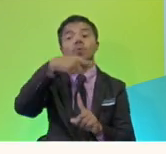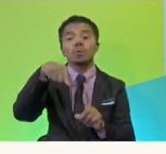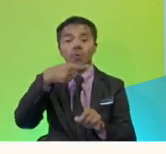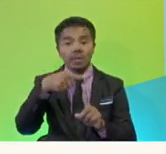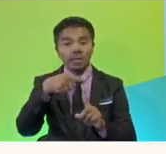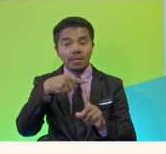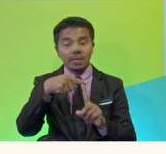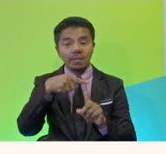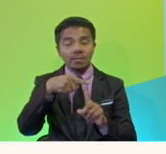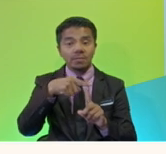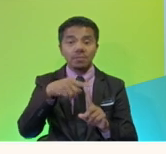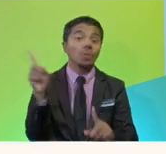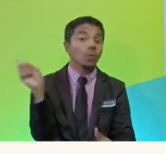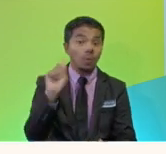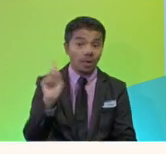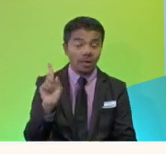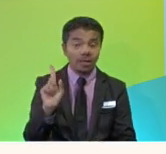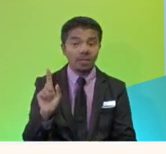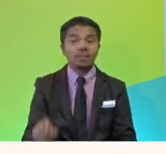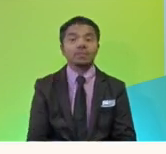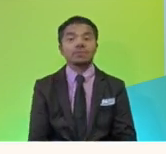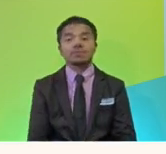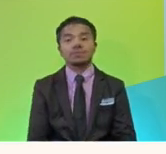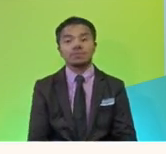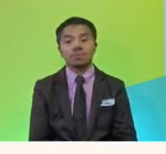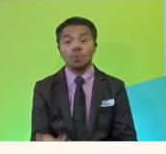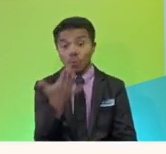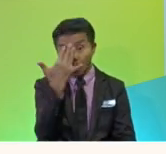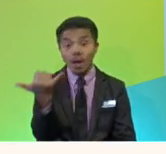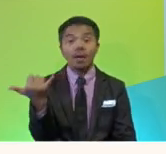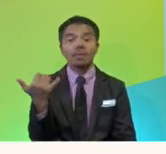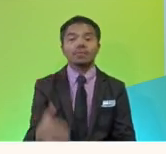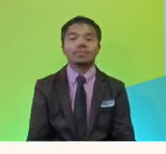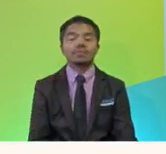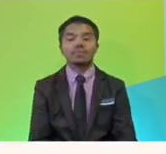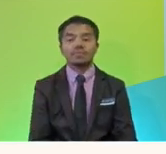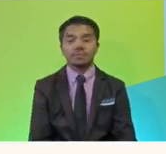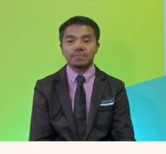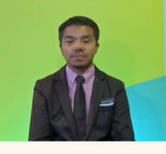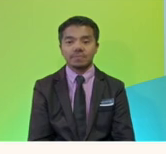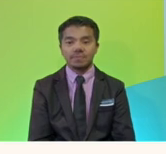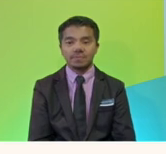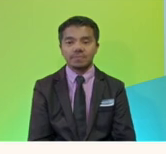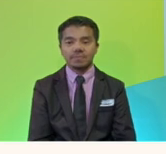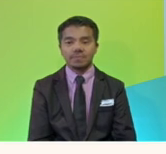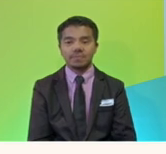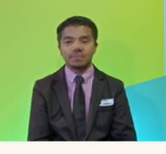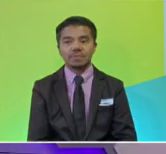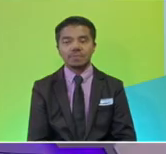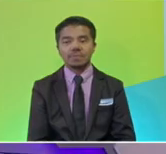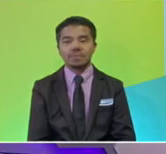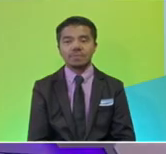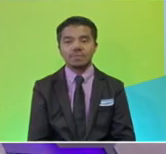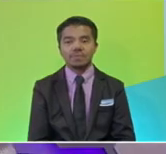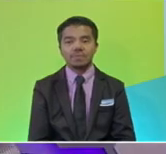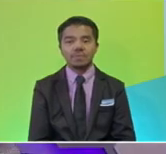Do we see a boy? Do we see a kid? How many of them? Where they are? And then what kind of situations are they in? All right. Like in this picture,